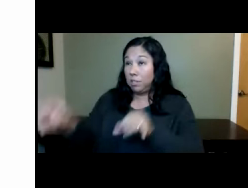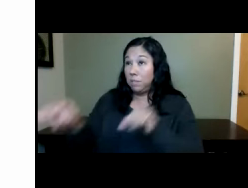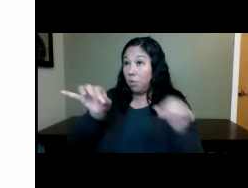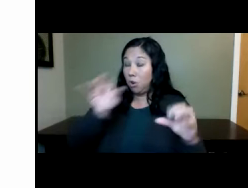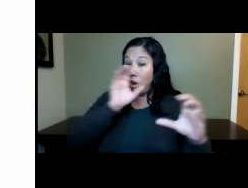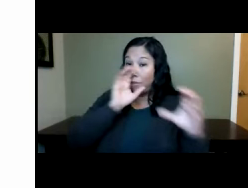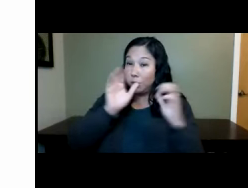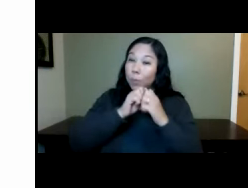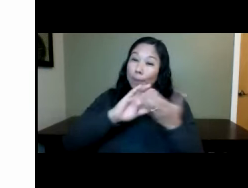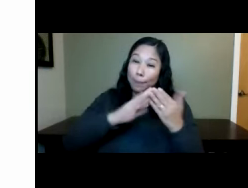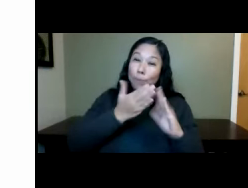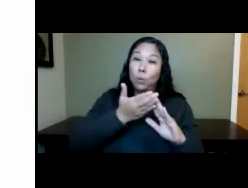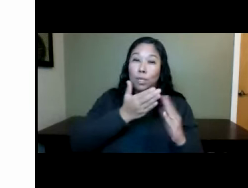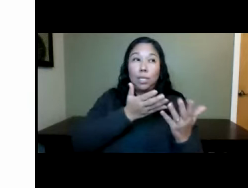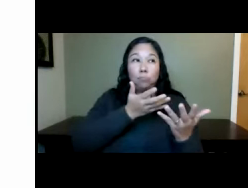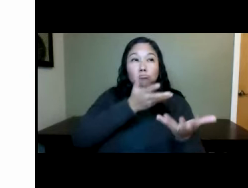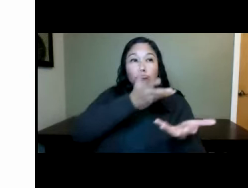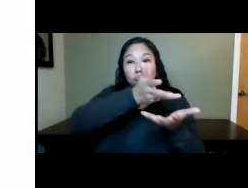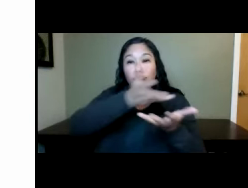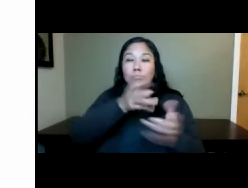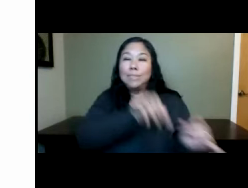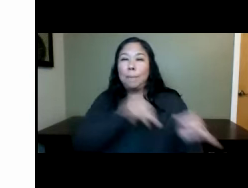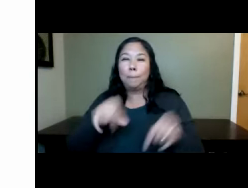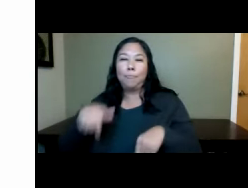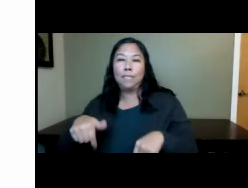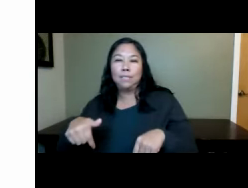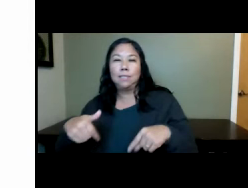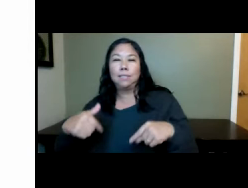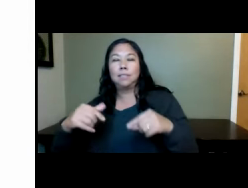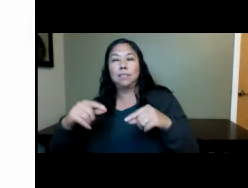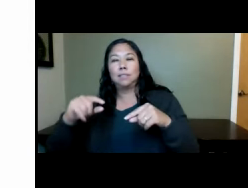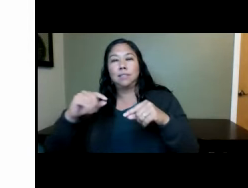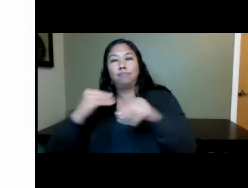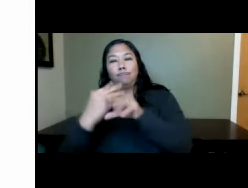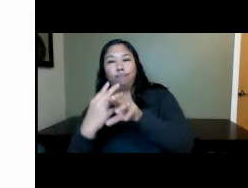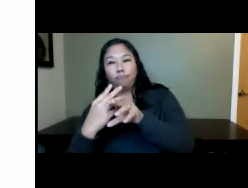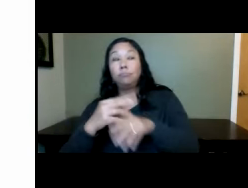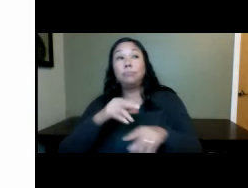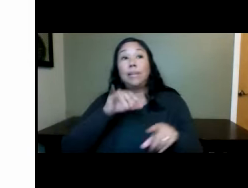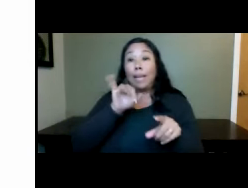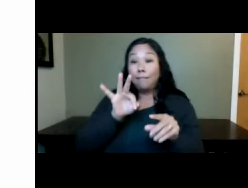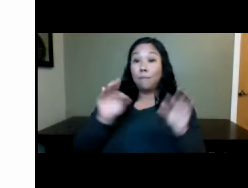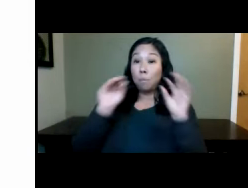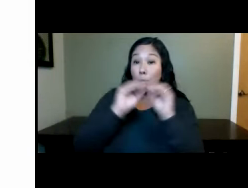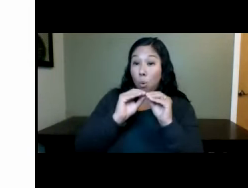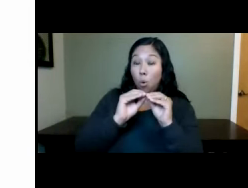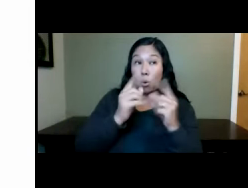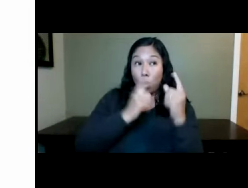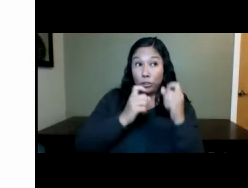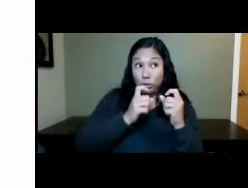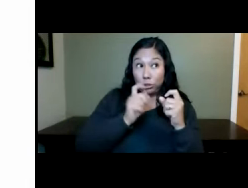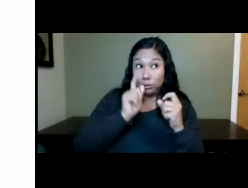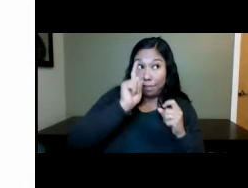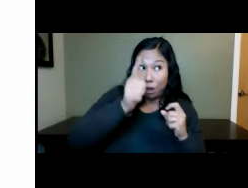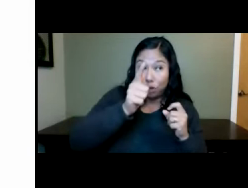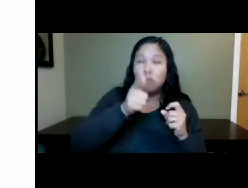conversations with the community, just like this one. So if you have additional questions in the future, there are many different opportunities to tune in and get